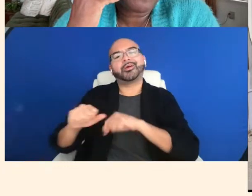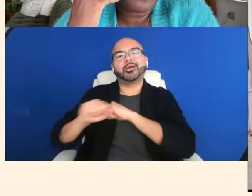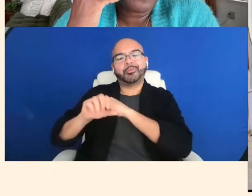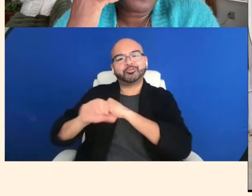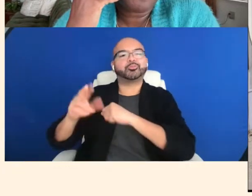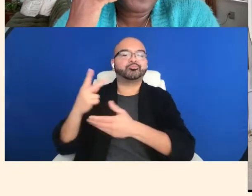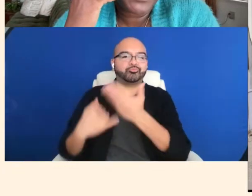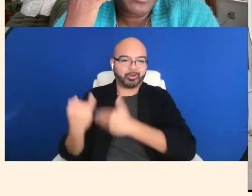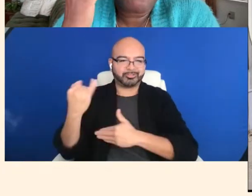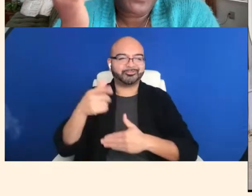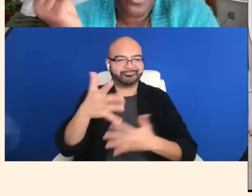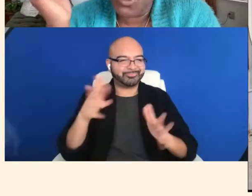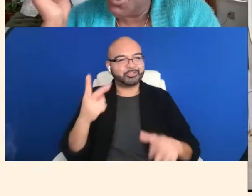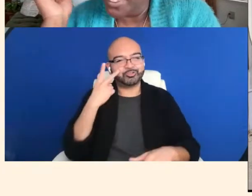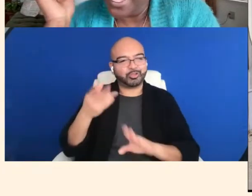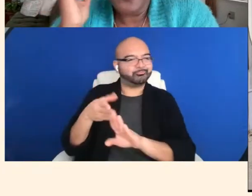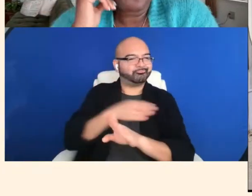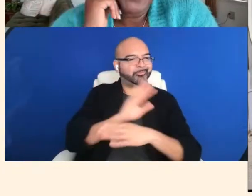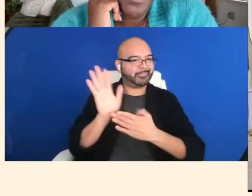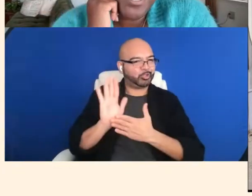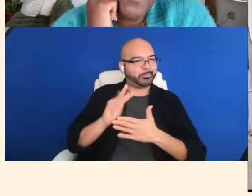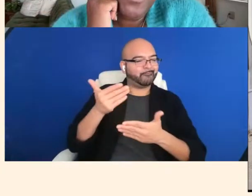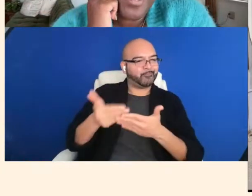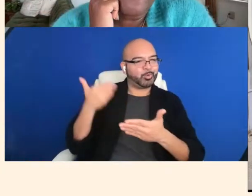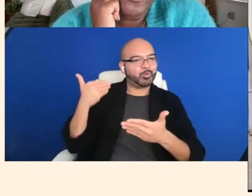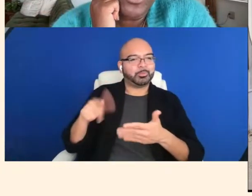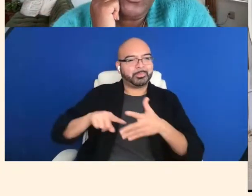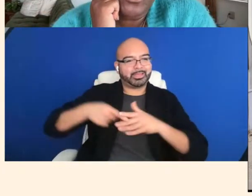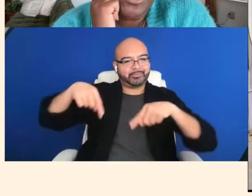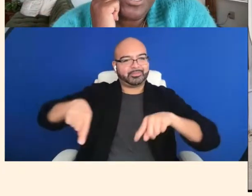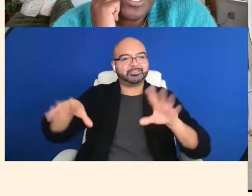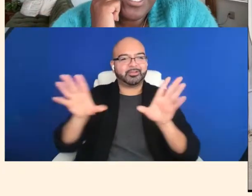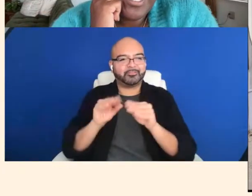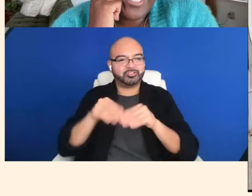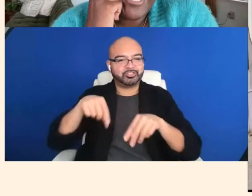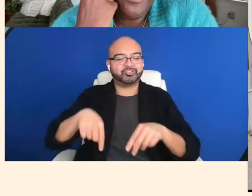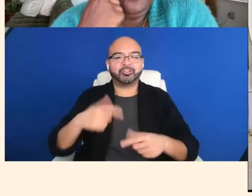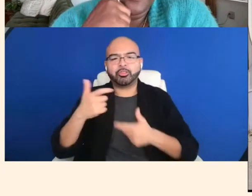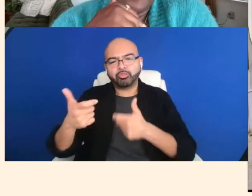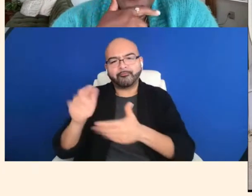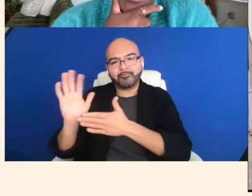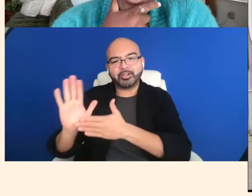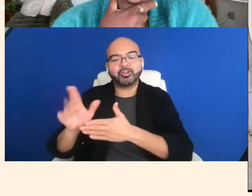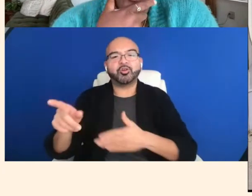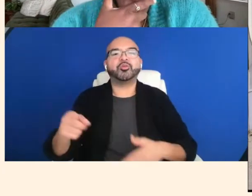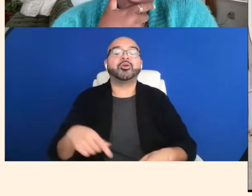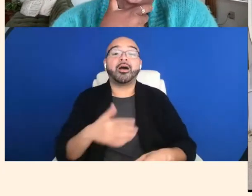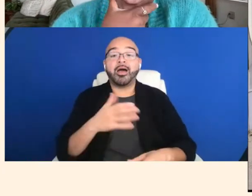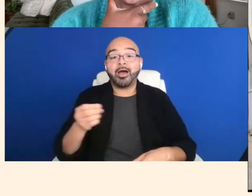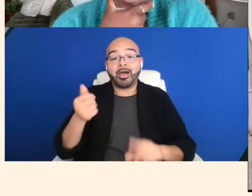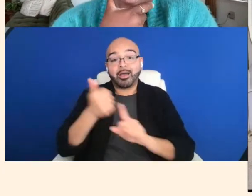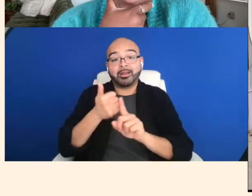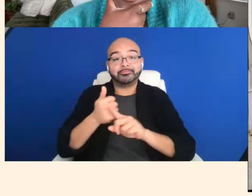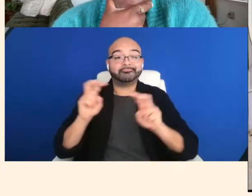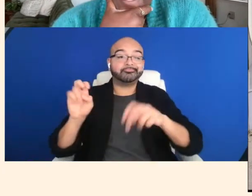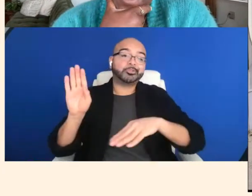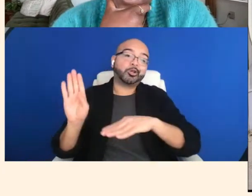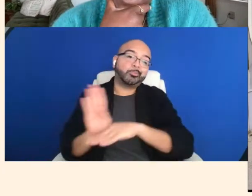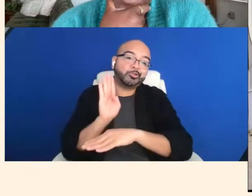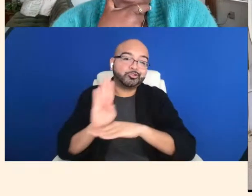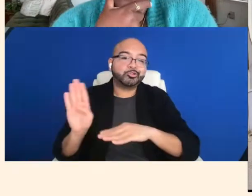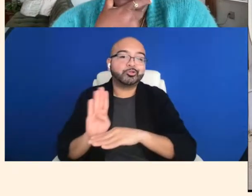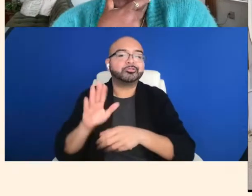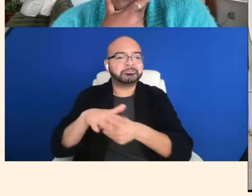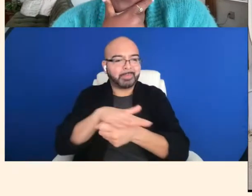member meeting video at the beginning of this conversation. And it's a commercial